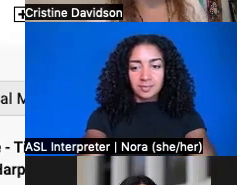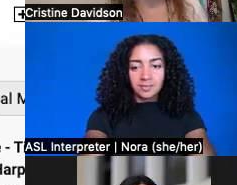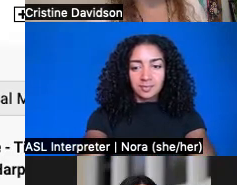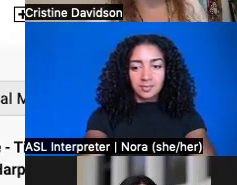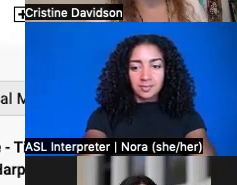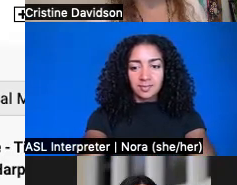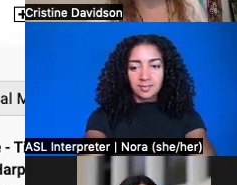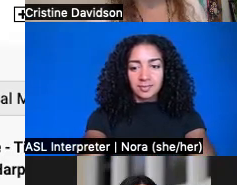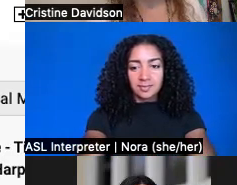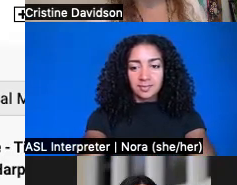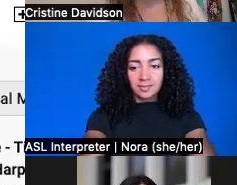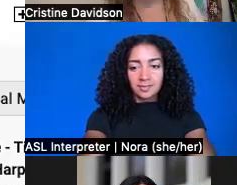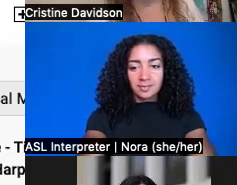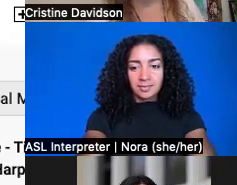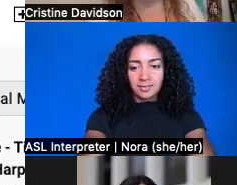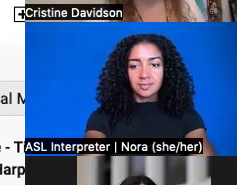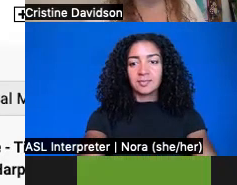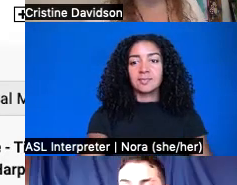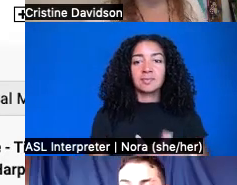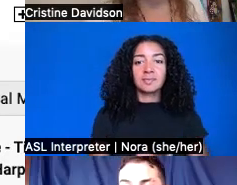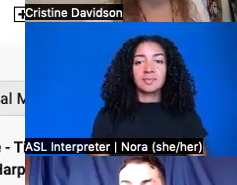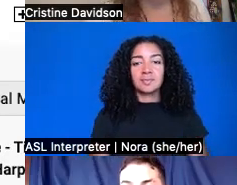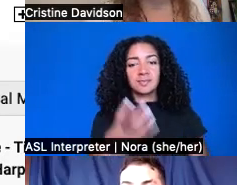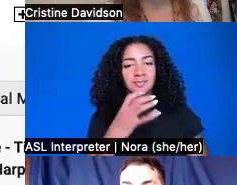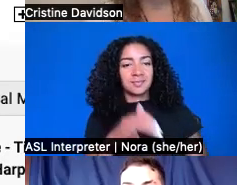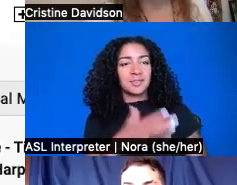Man, that's some good stuff right there.